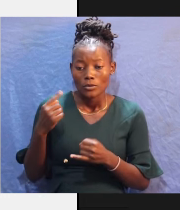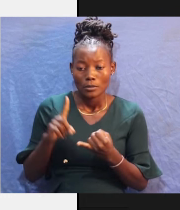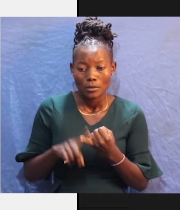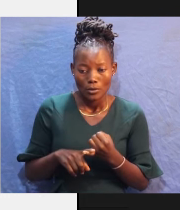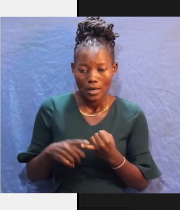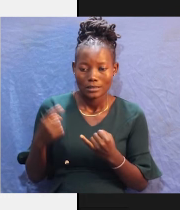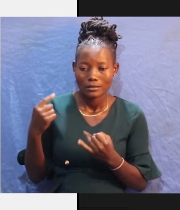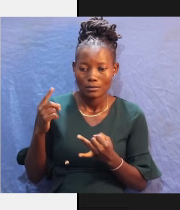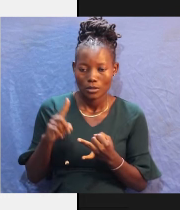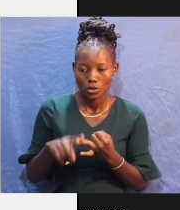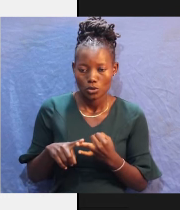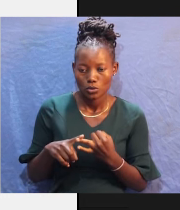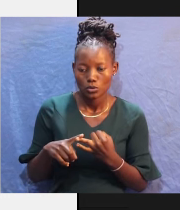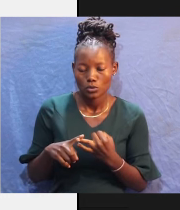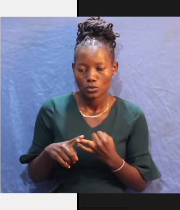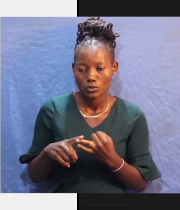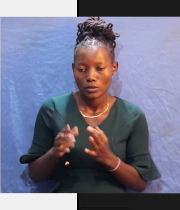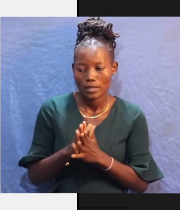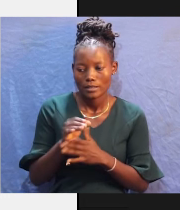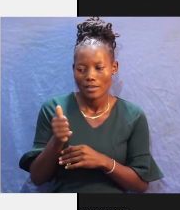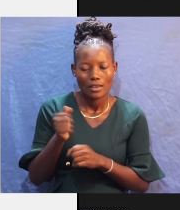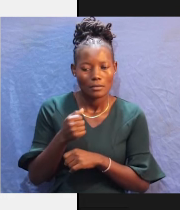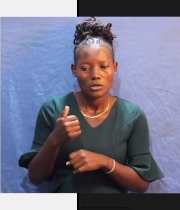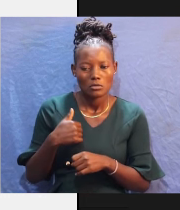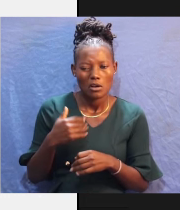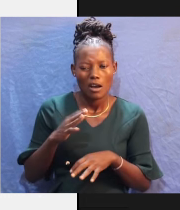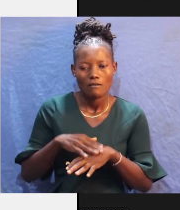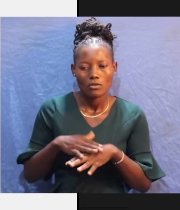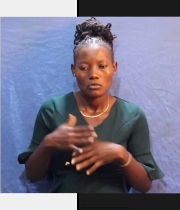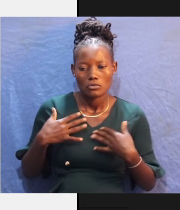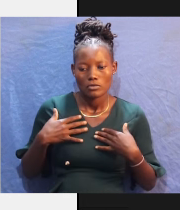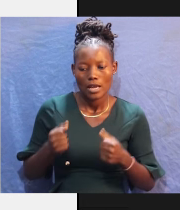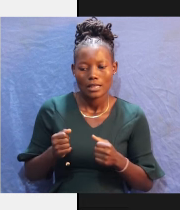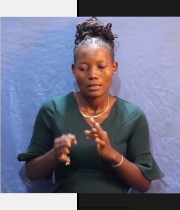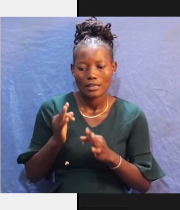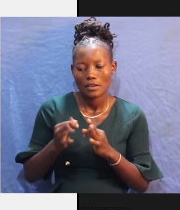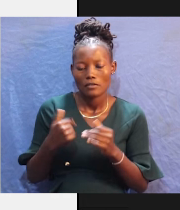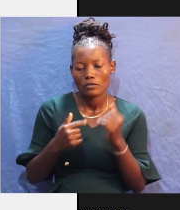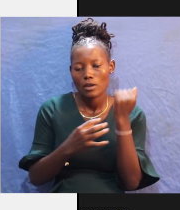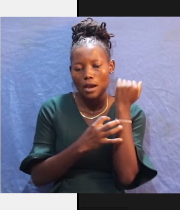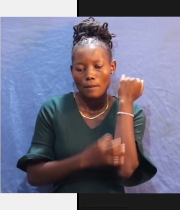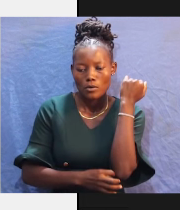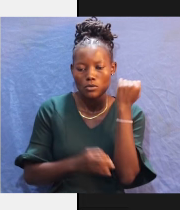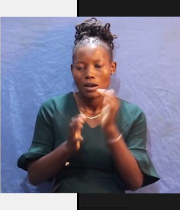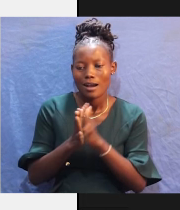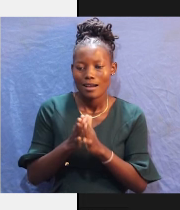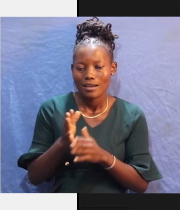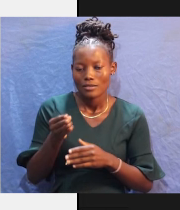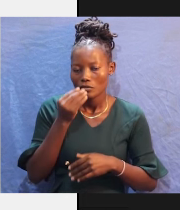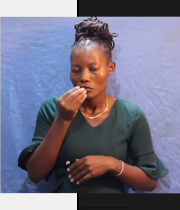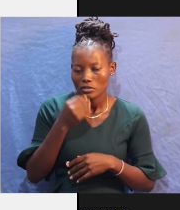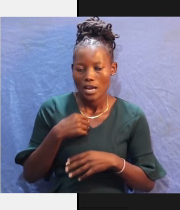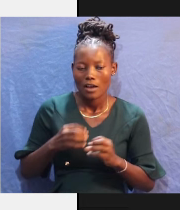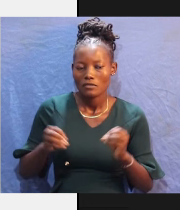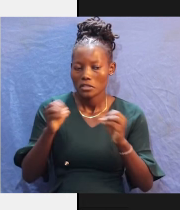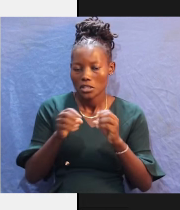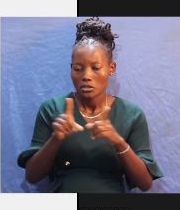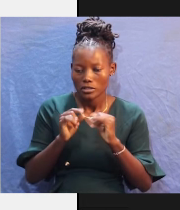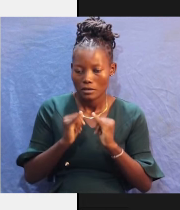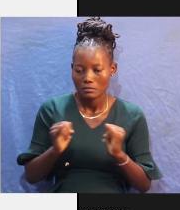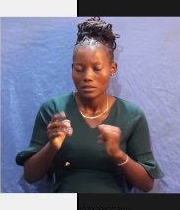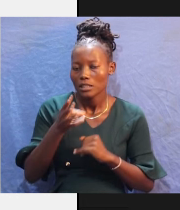for development connects and goes back to some of these sustainable development goals. And sport for development